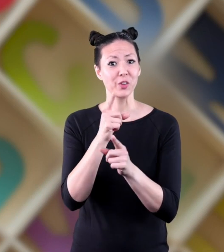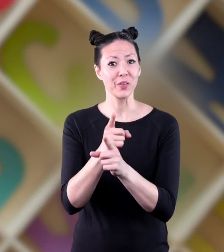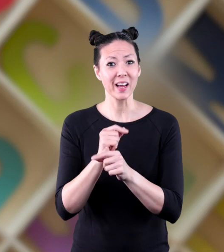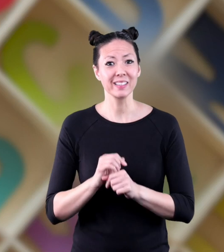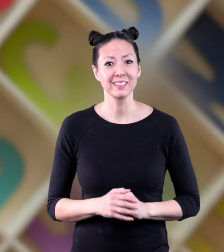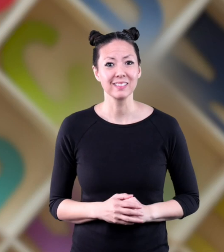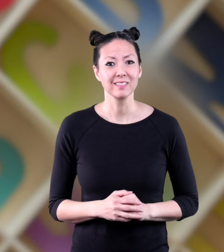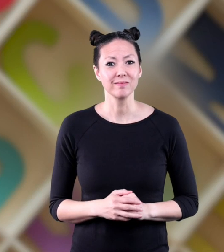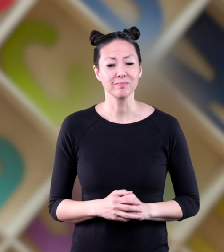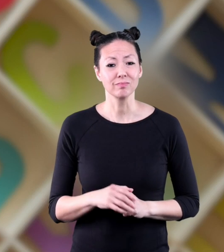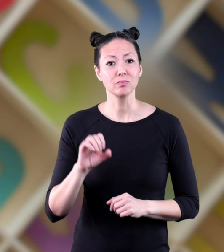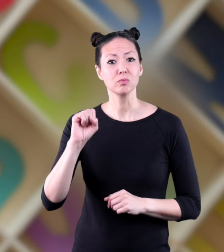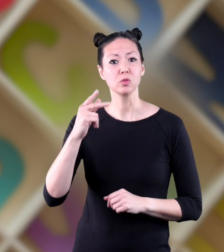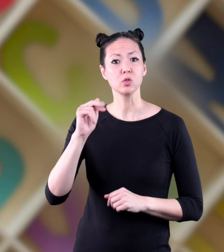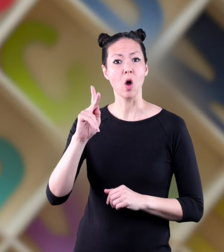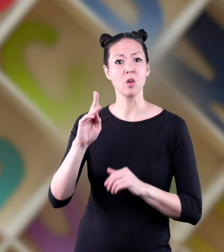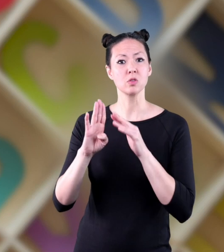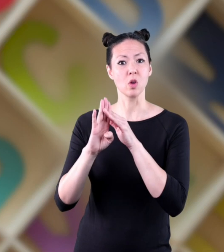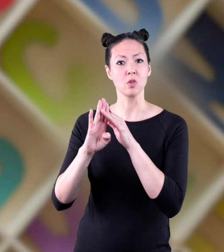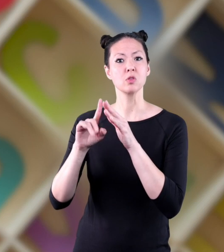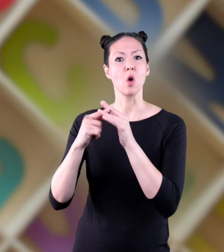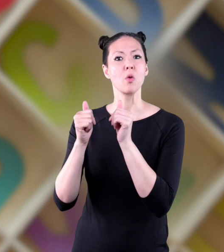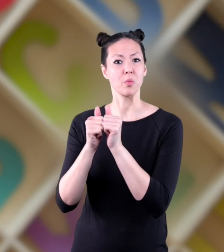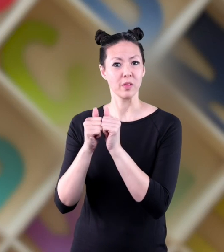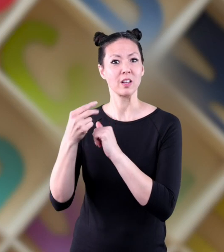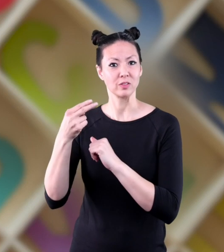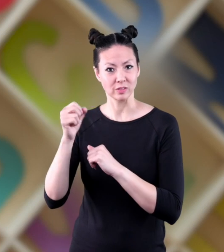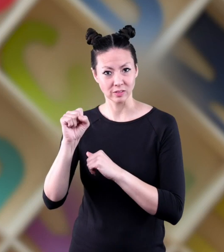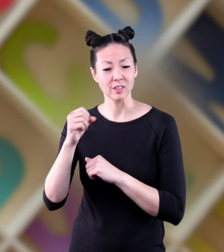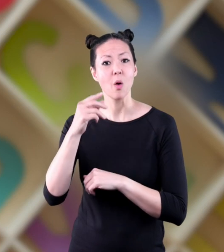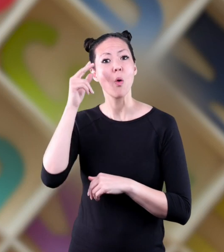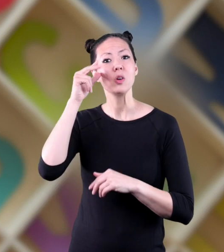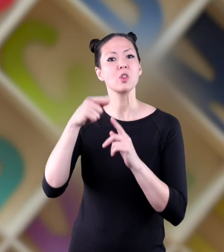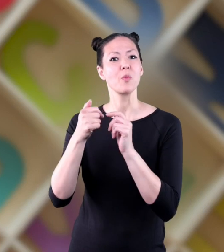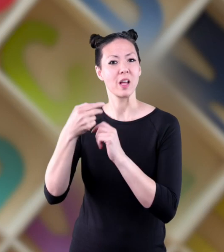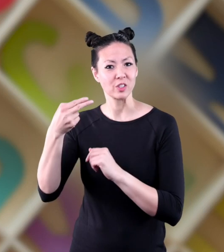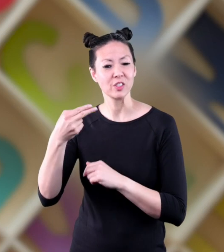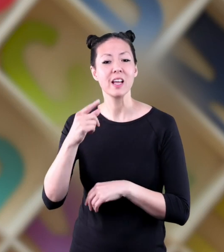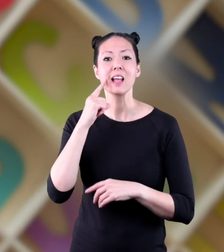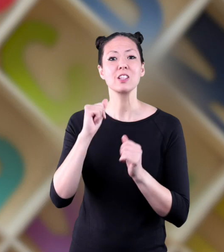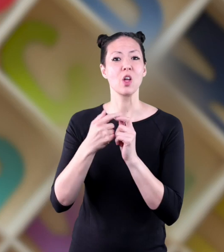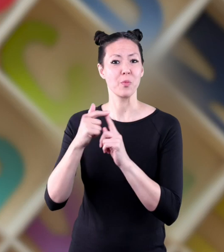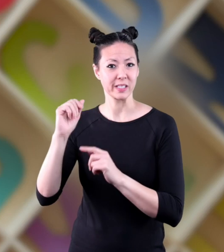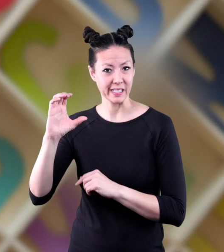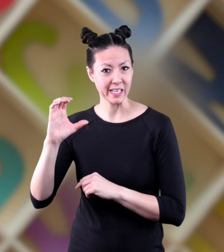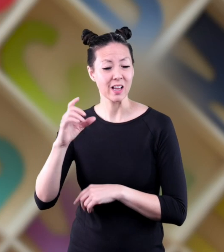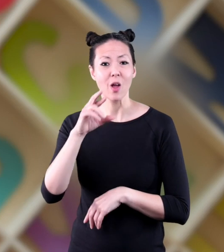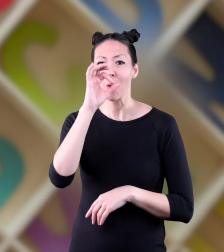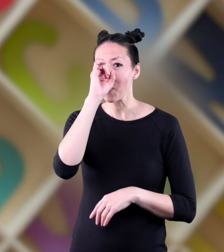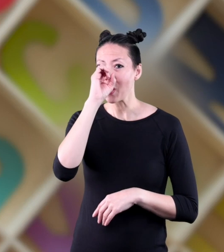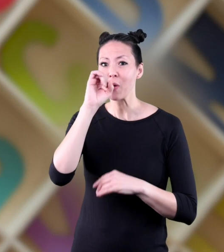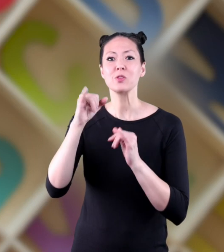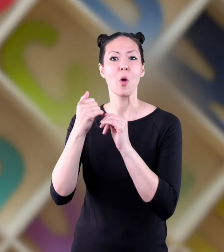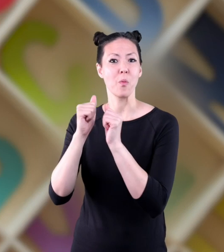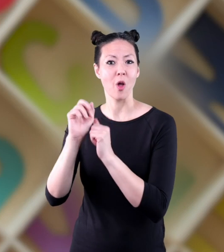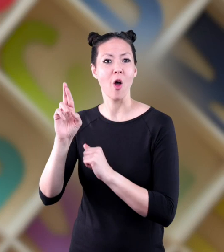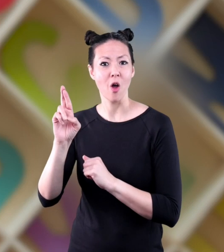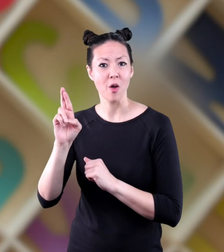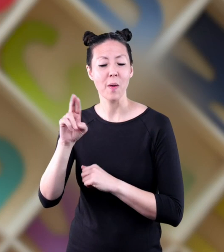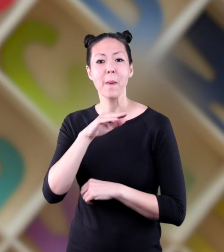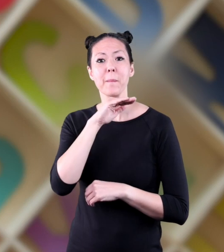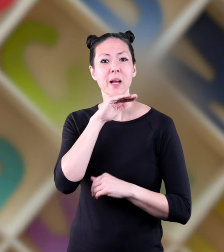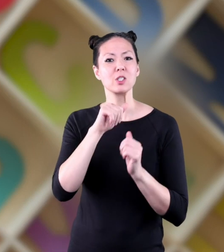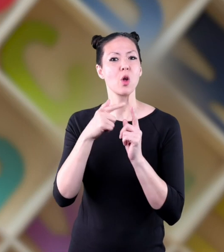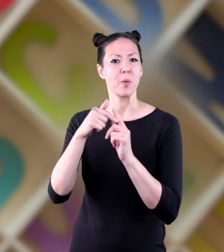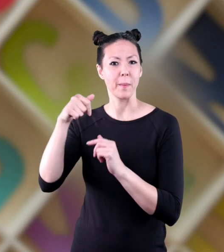right? Shark starts with S, horse with H, cat with C, rhino with R,